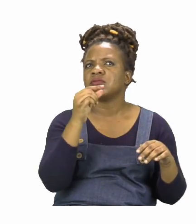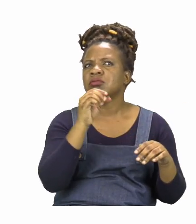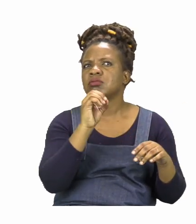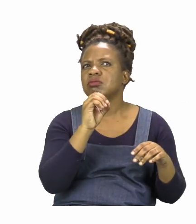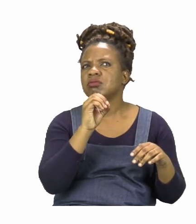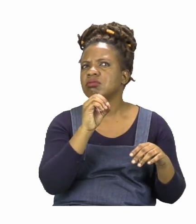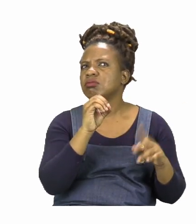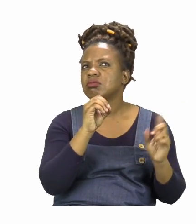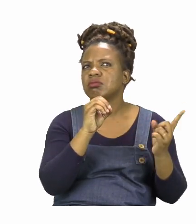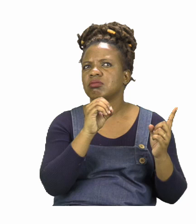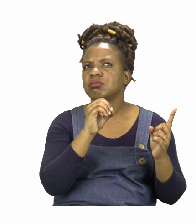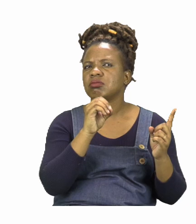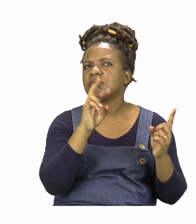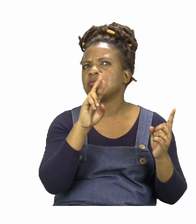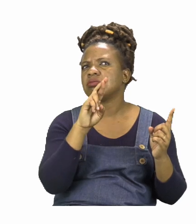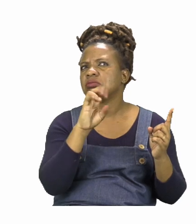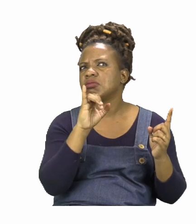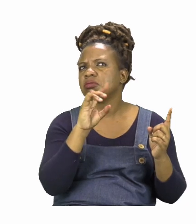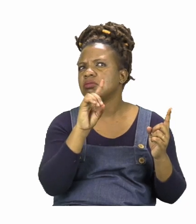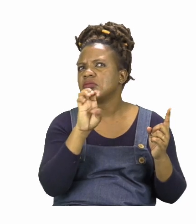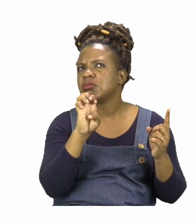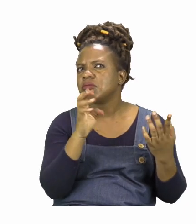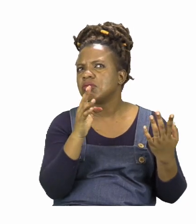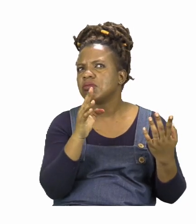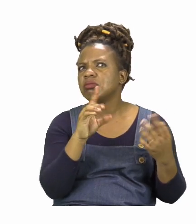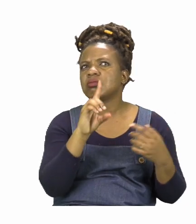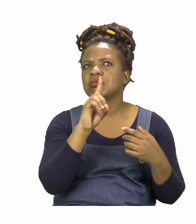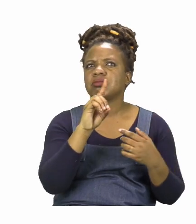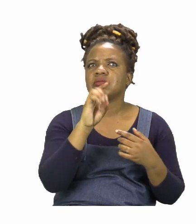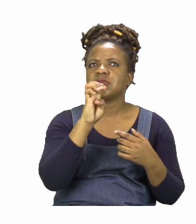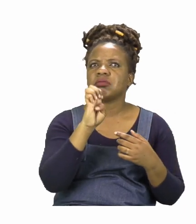love, rest, or fish?